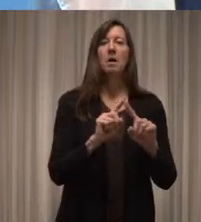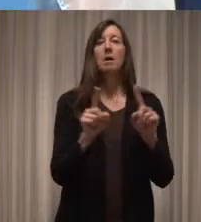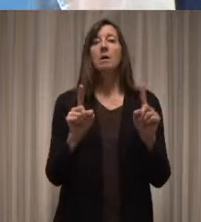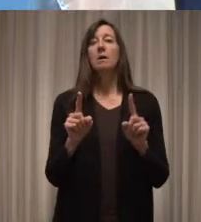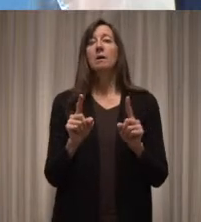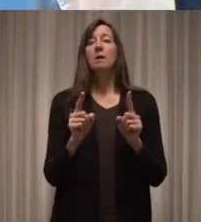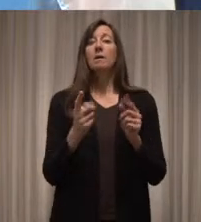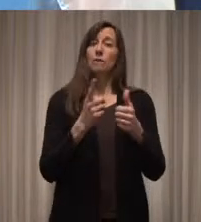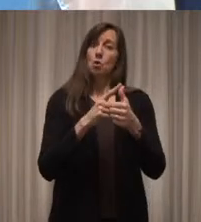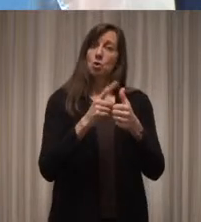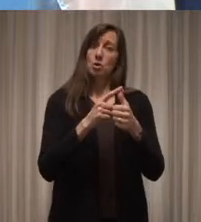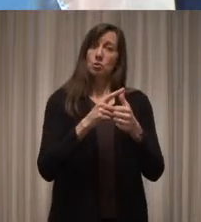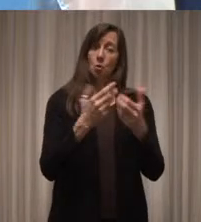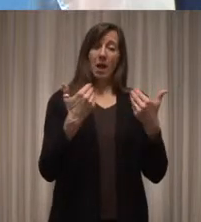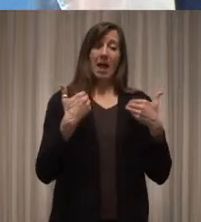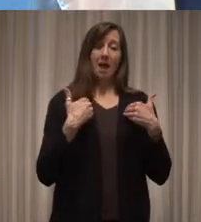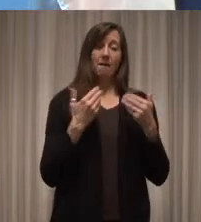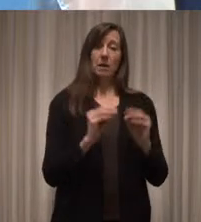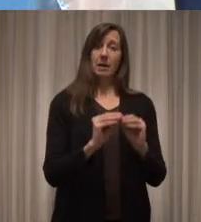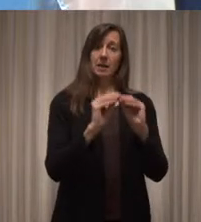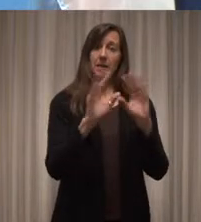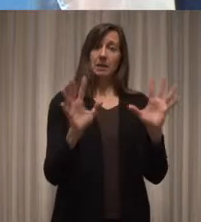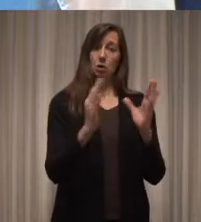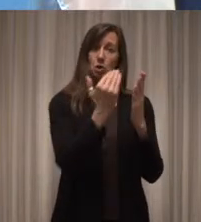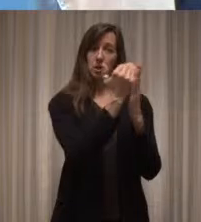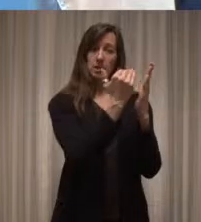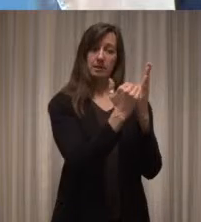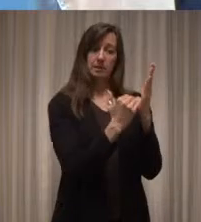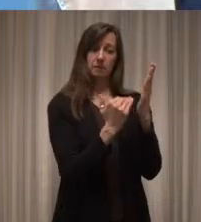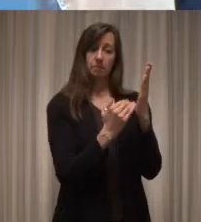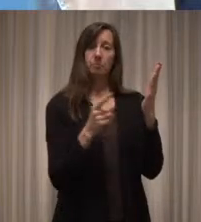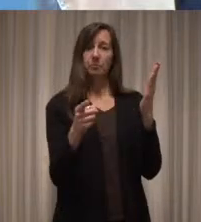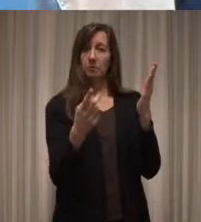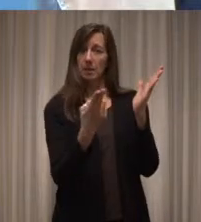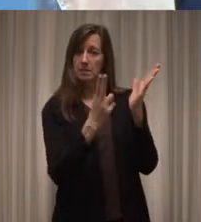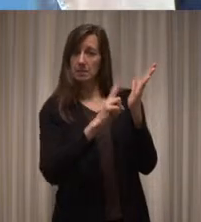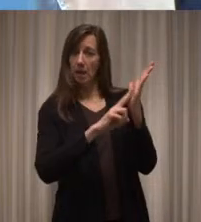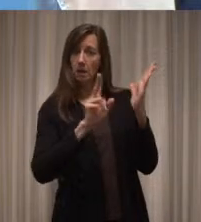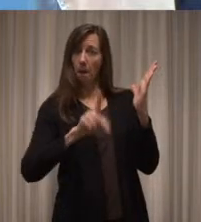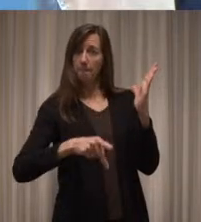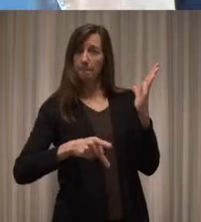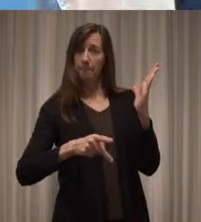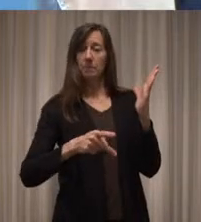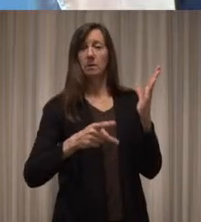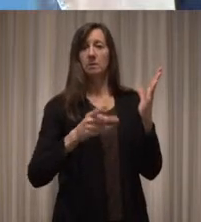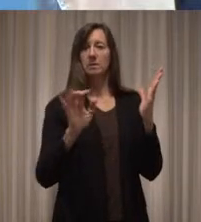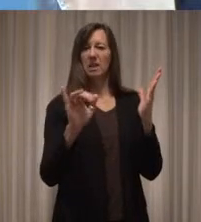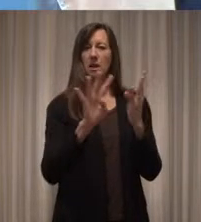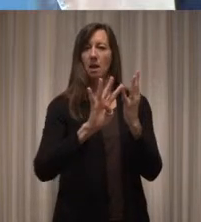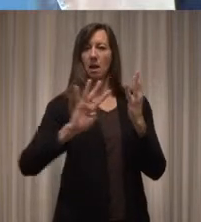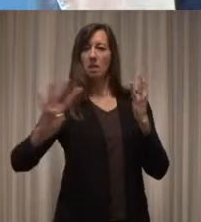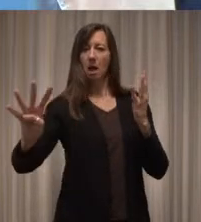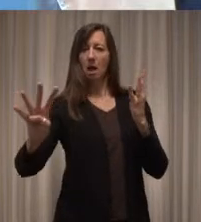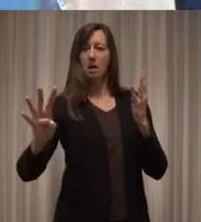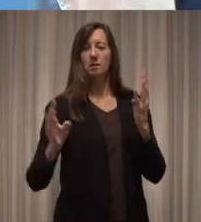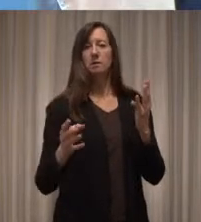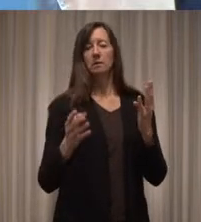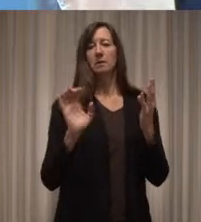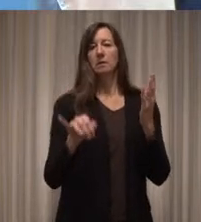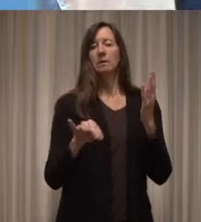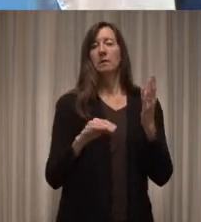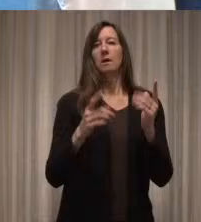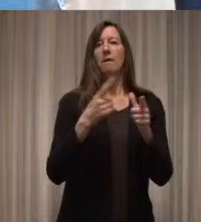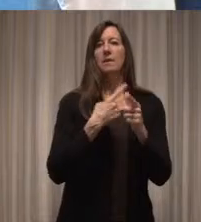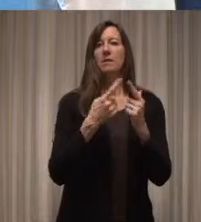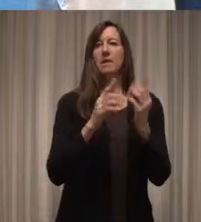can essentially sign up to get in line, we also want to make sure people understand within that line, where do you